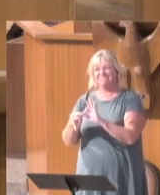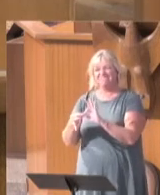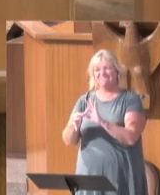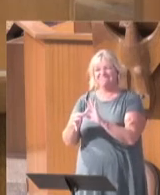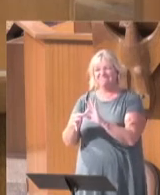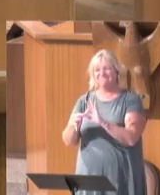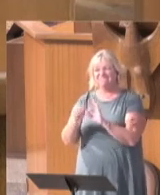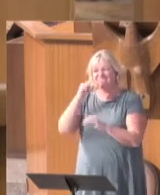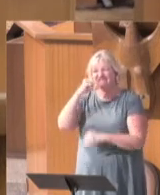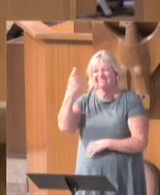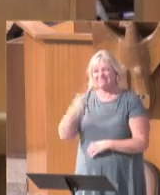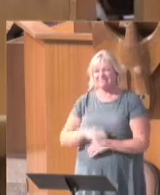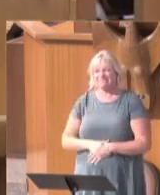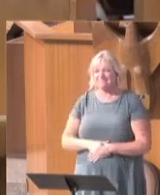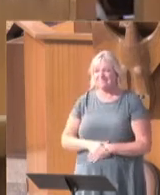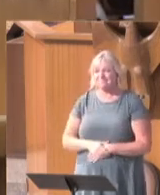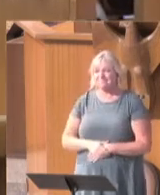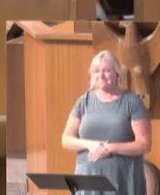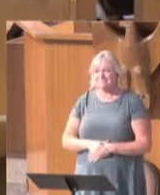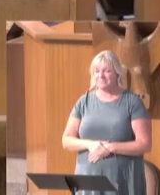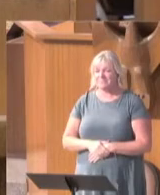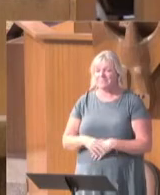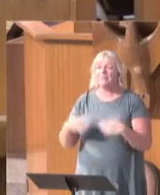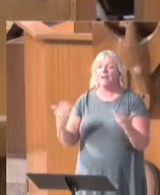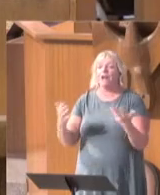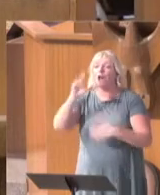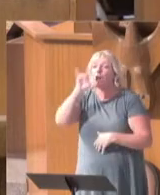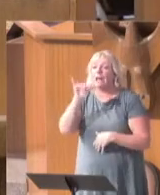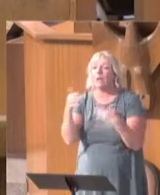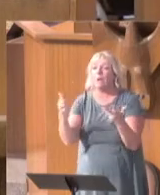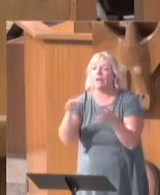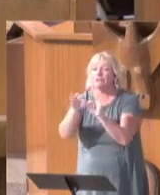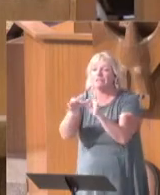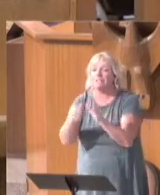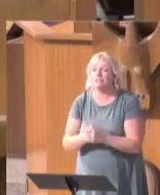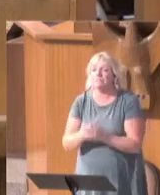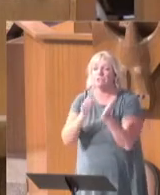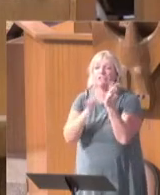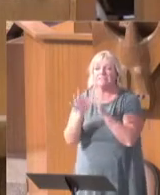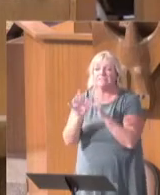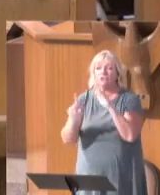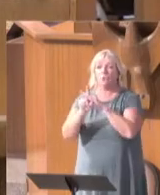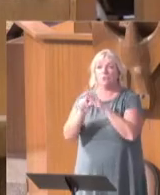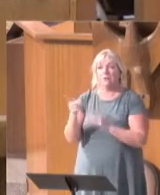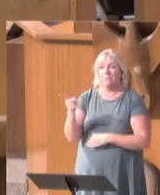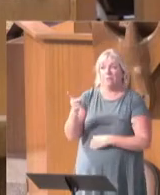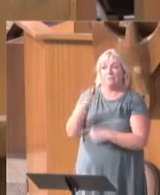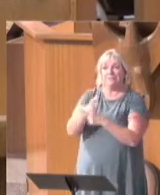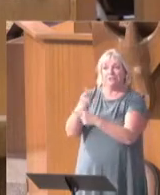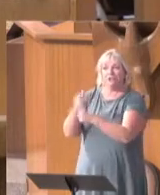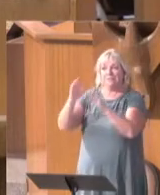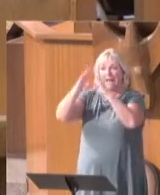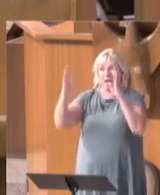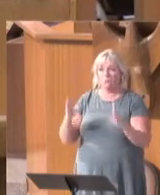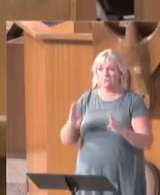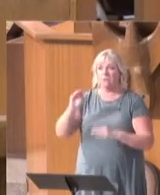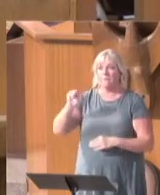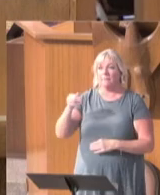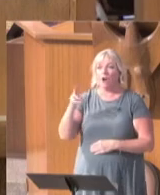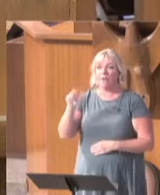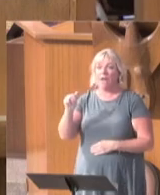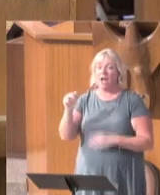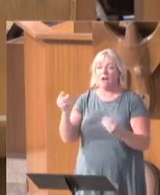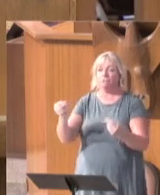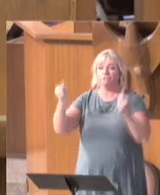pretty uninteresting. It goes like this. They say Jesus shows up at Mary and Martha's house, and Martha immediately goes